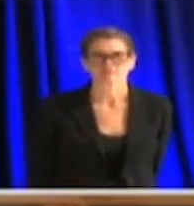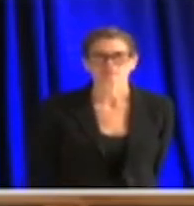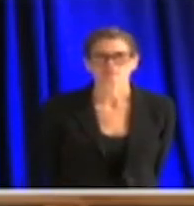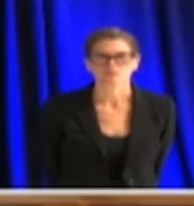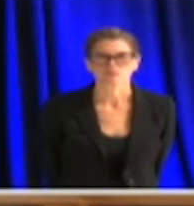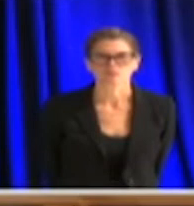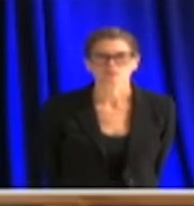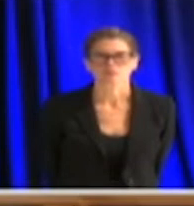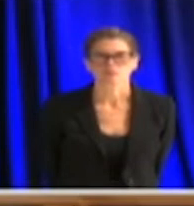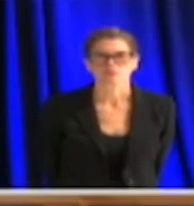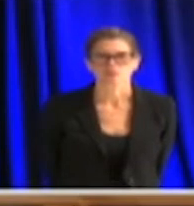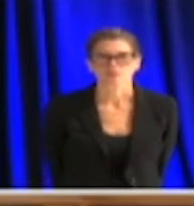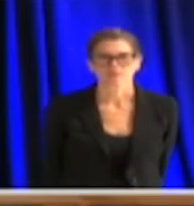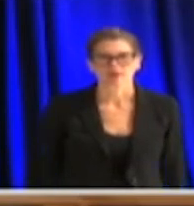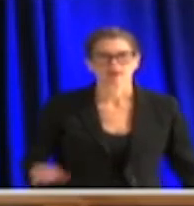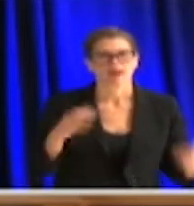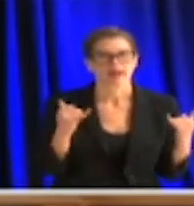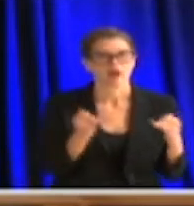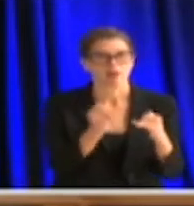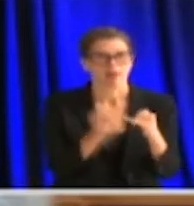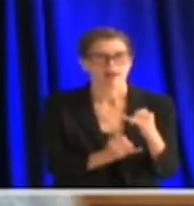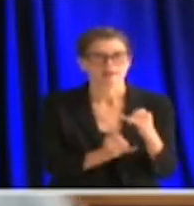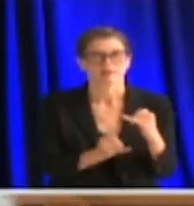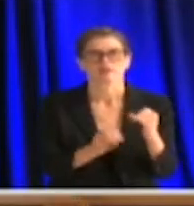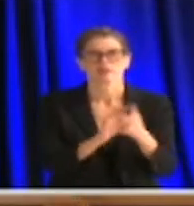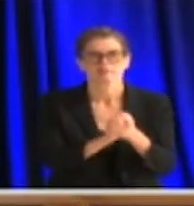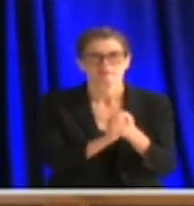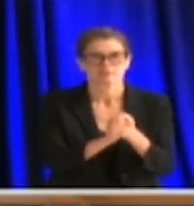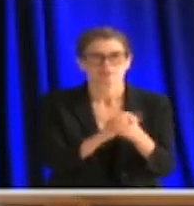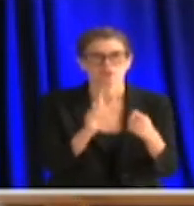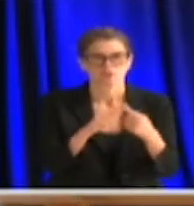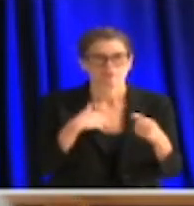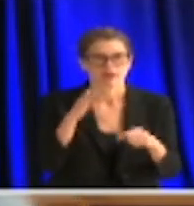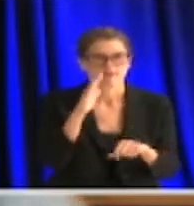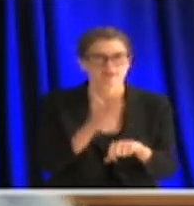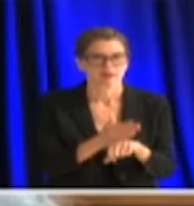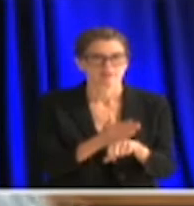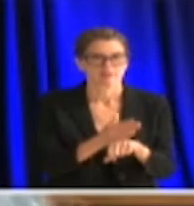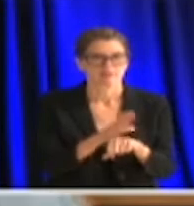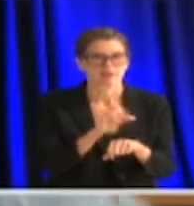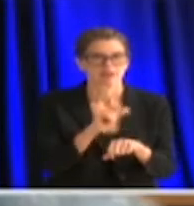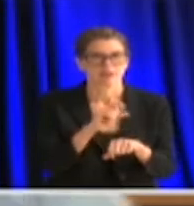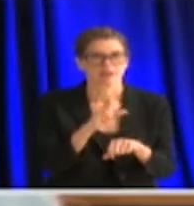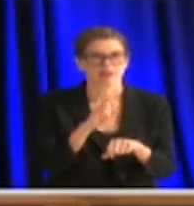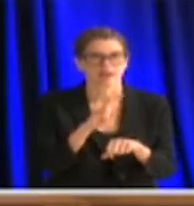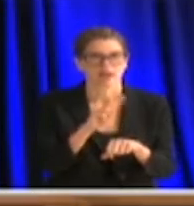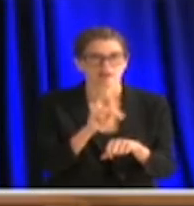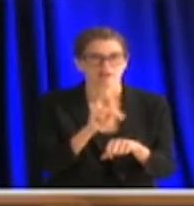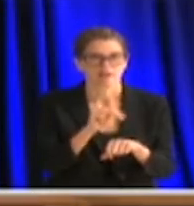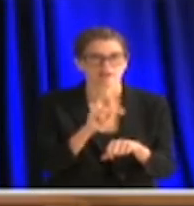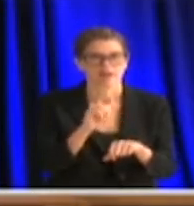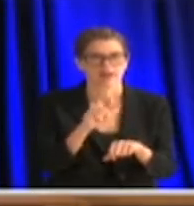to, lastly, I would like to congratulate my son, Kevin Alex Johnson, on